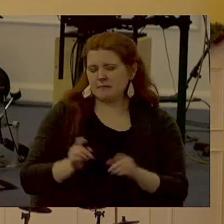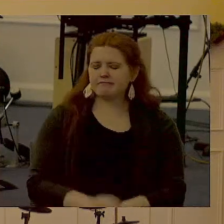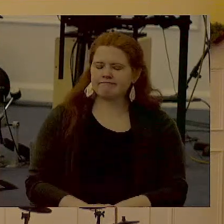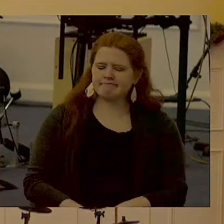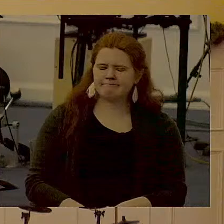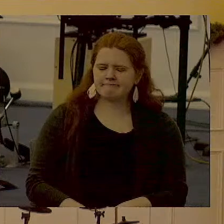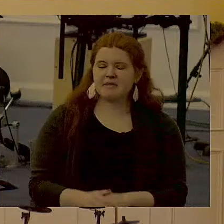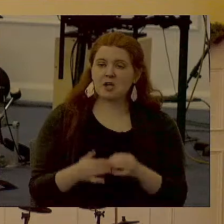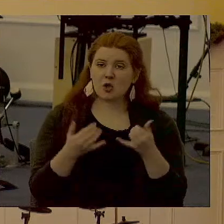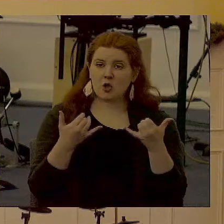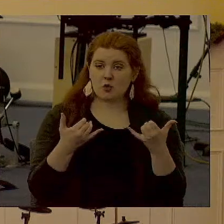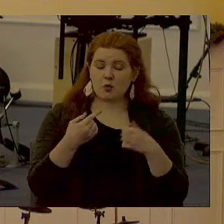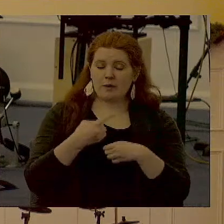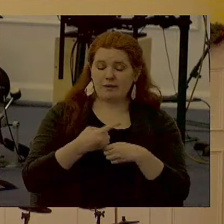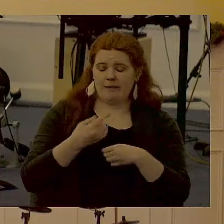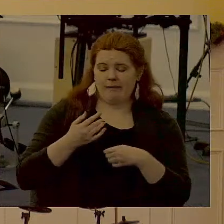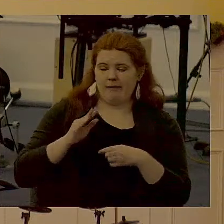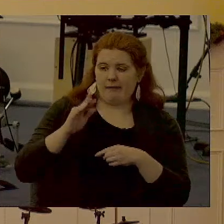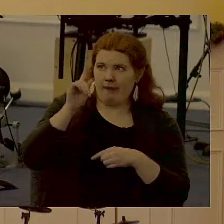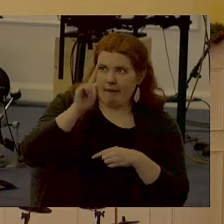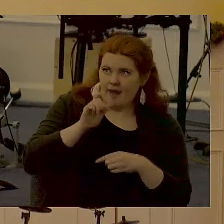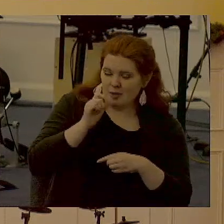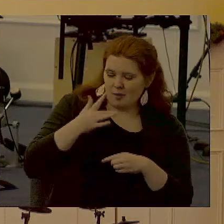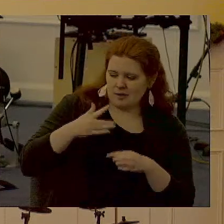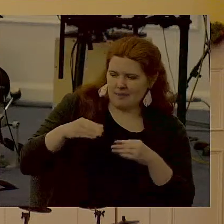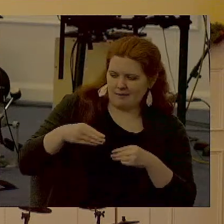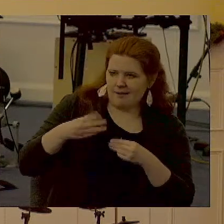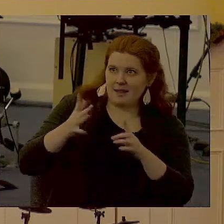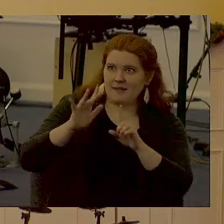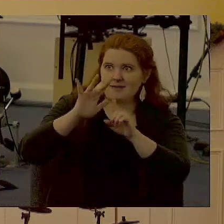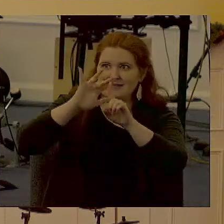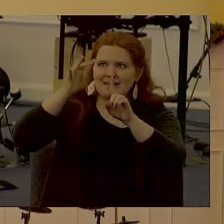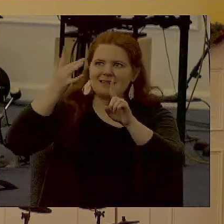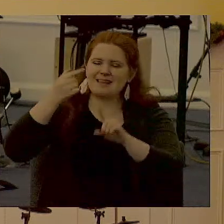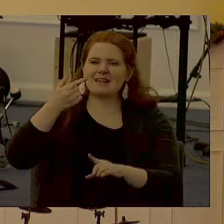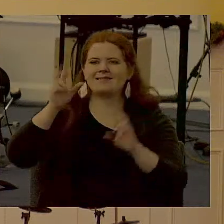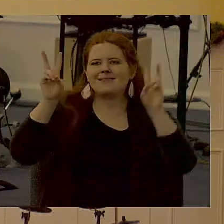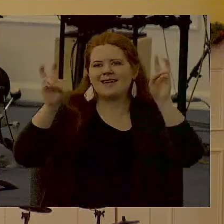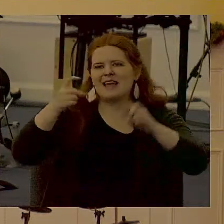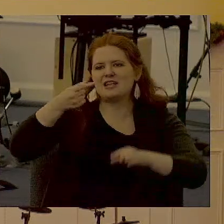Today, God doesn't normally kind of give us this celestial GPS like that.